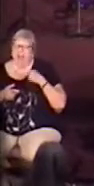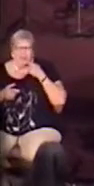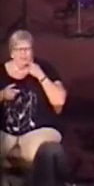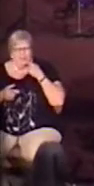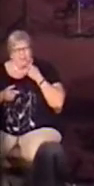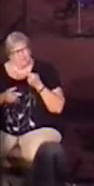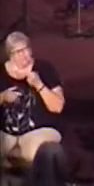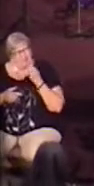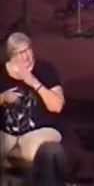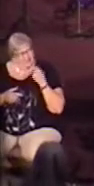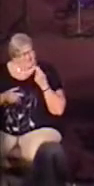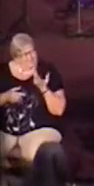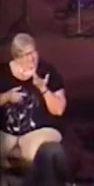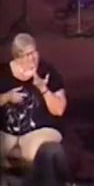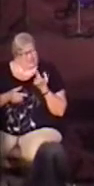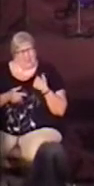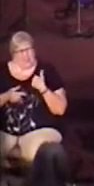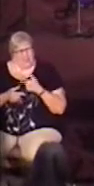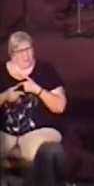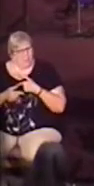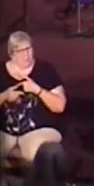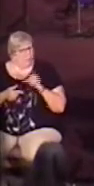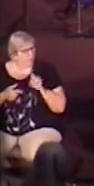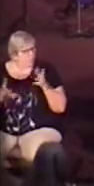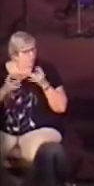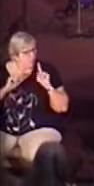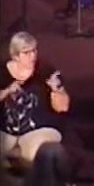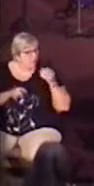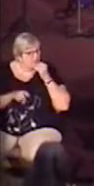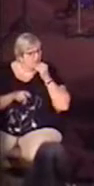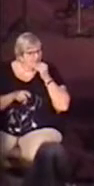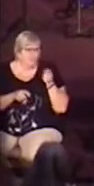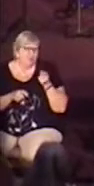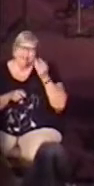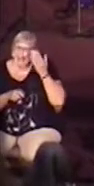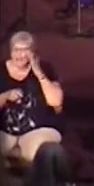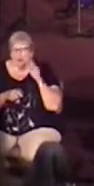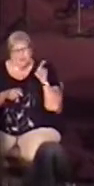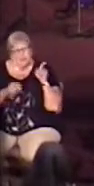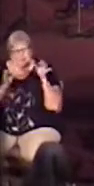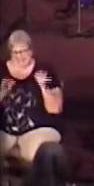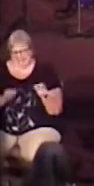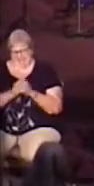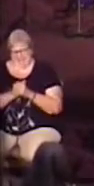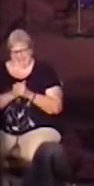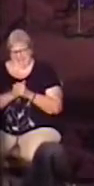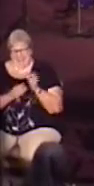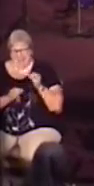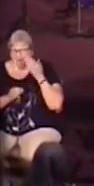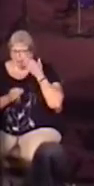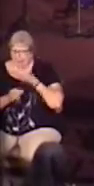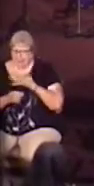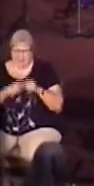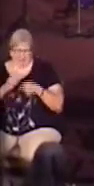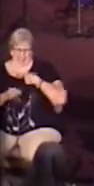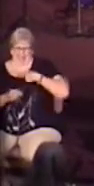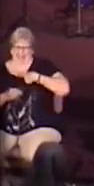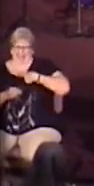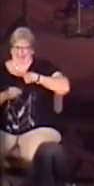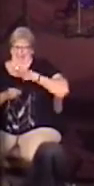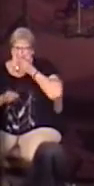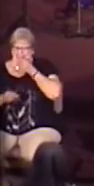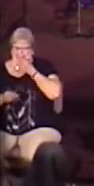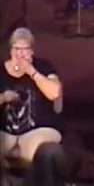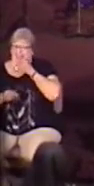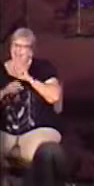know, where, and literally, this actually happened. Hey, honey, where do you want to go out to eat? And she said, I don't know, you choose. And if you know anything about me,